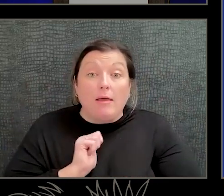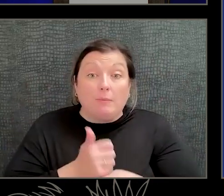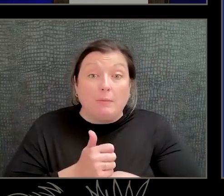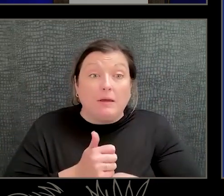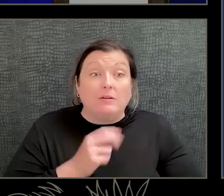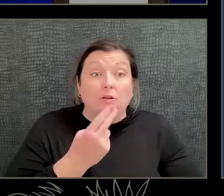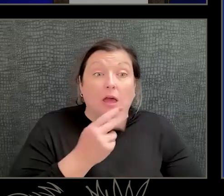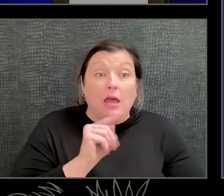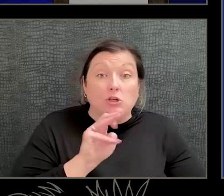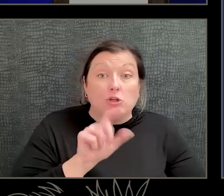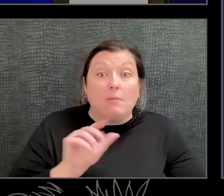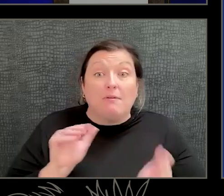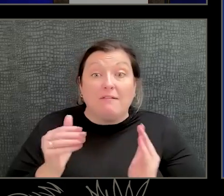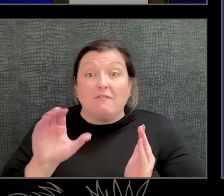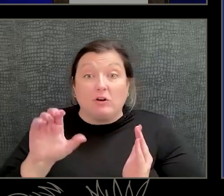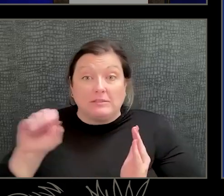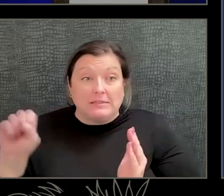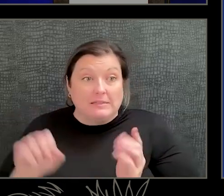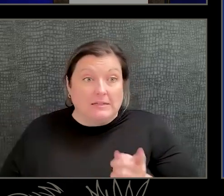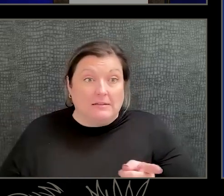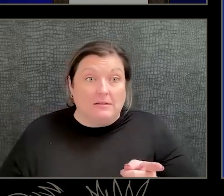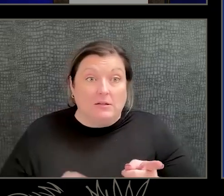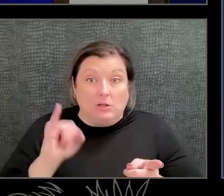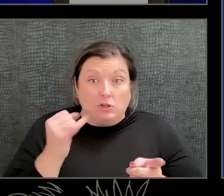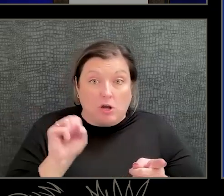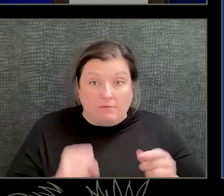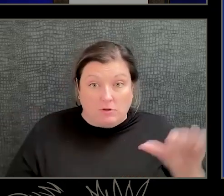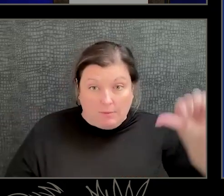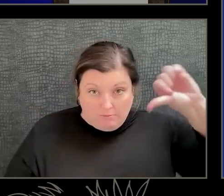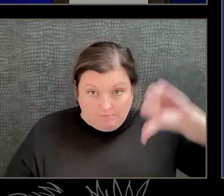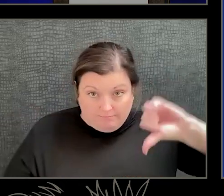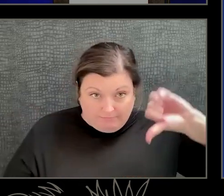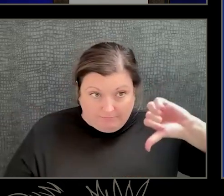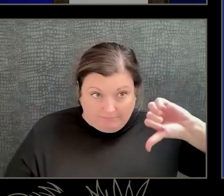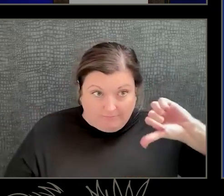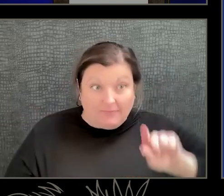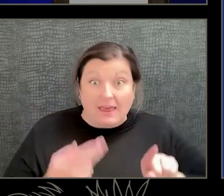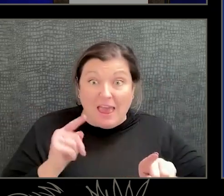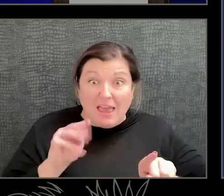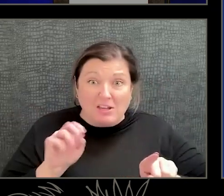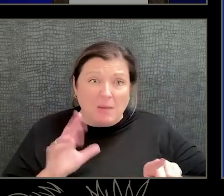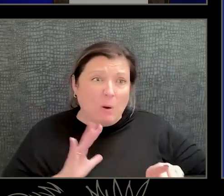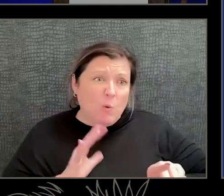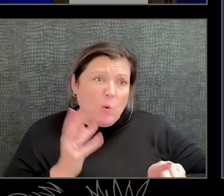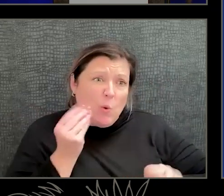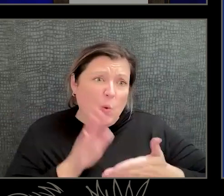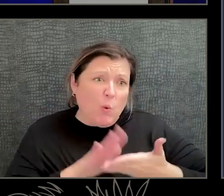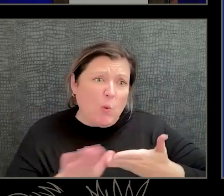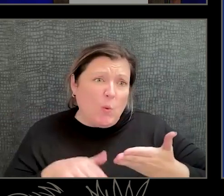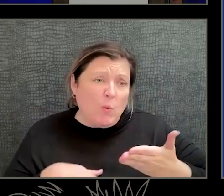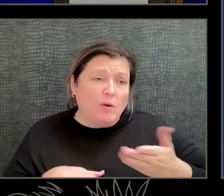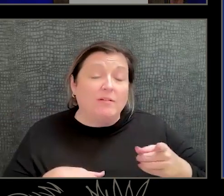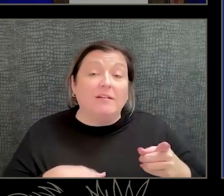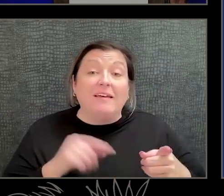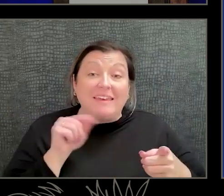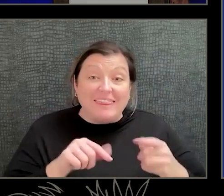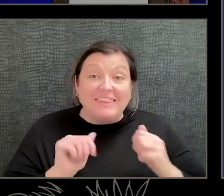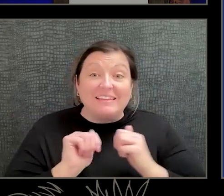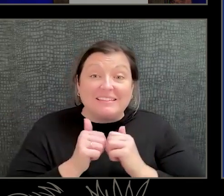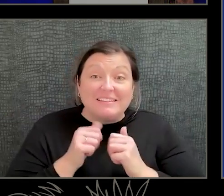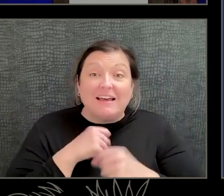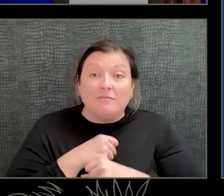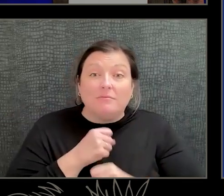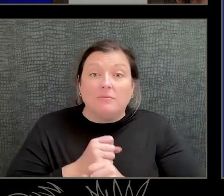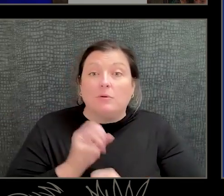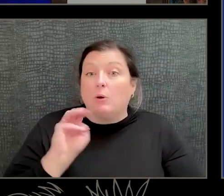versus CSS option. JavaScript. HTML. Woo! This is how we create